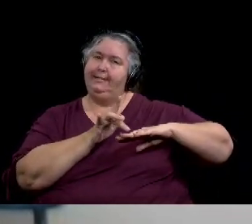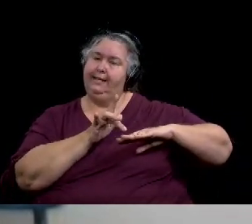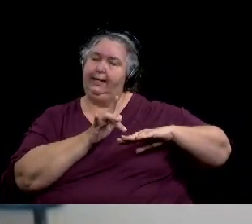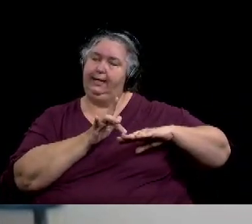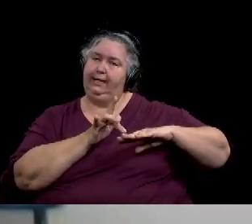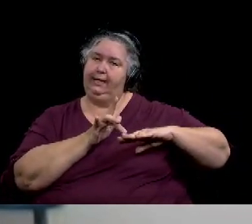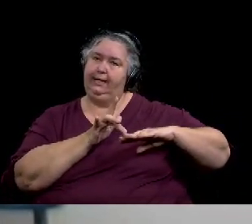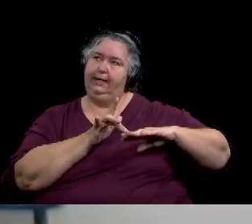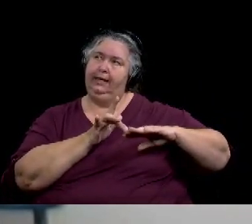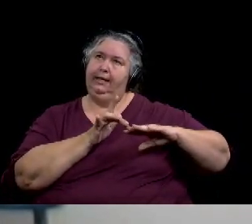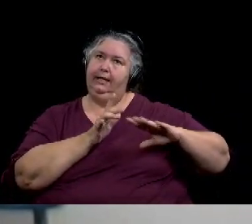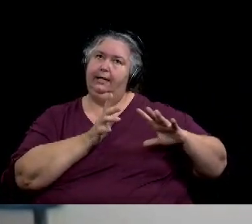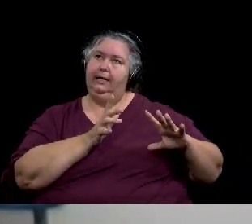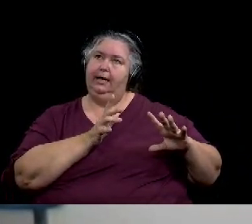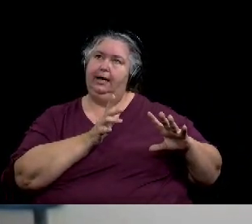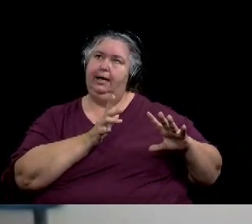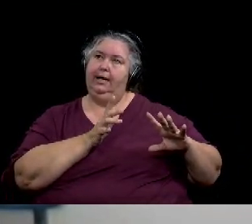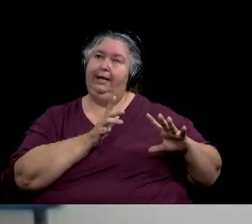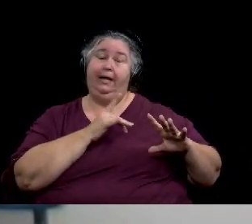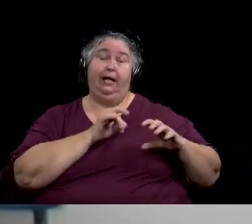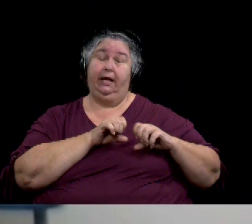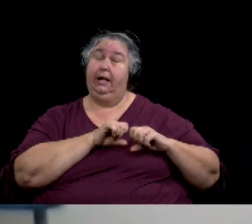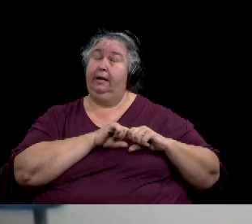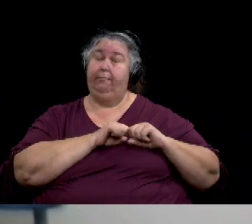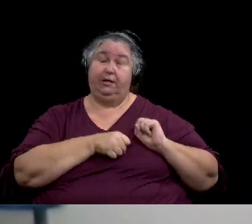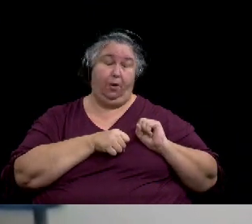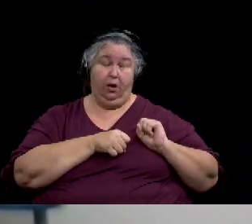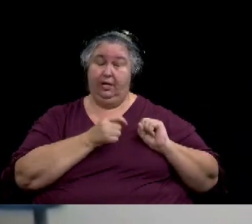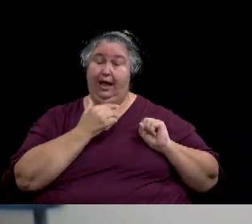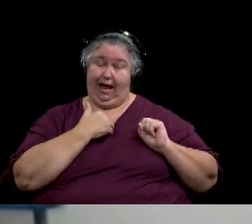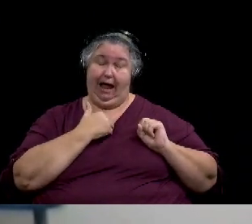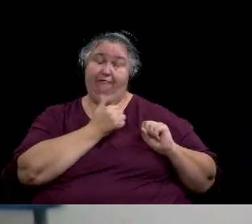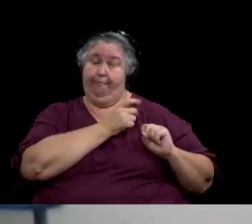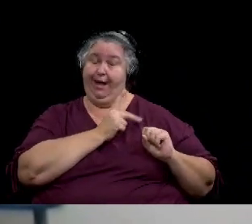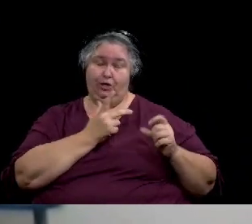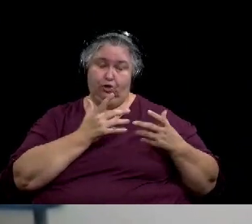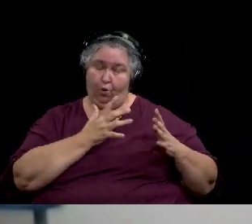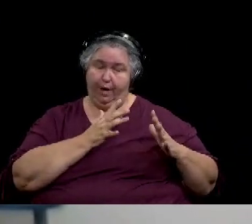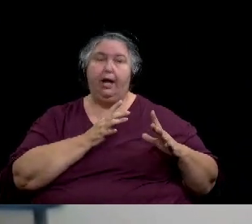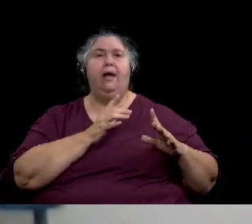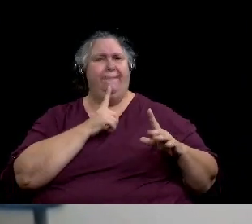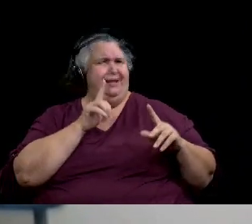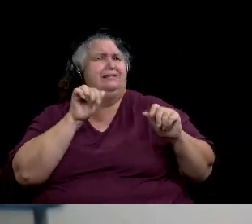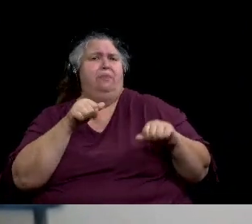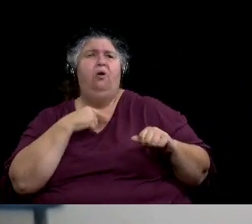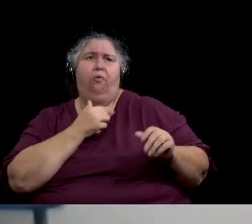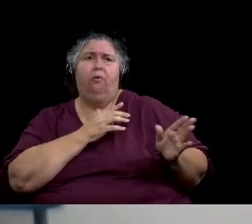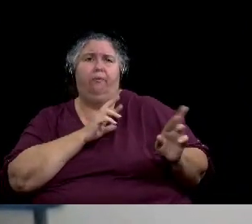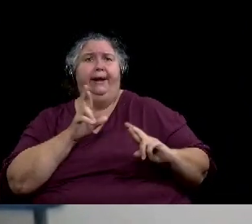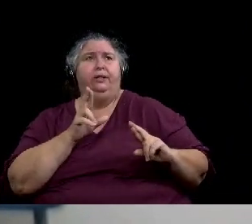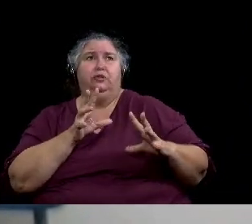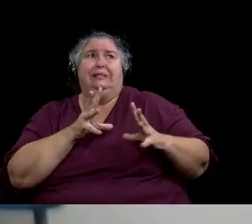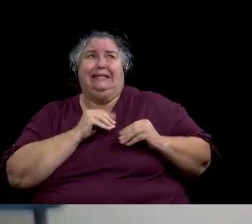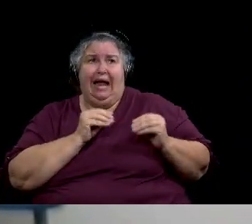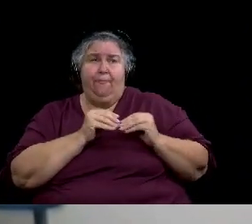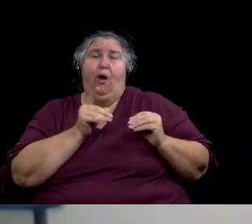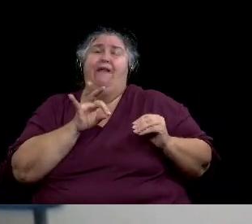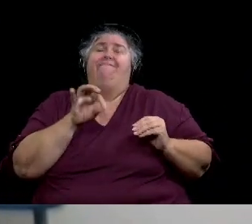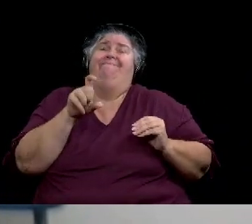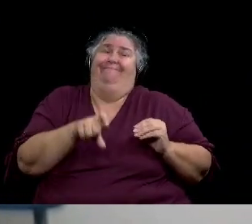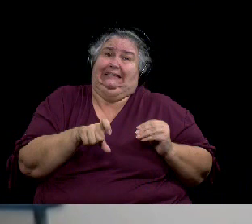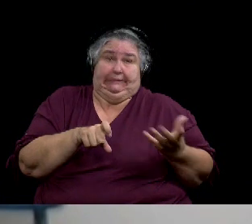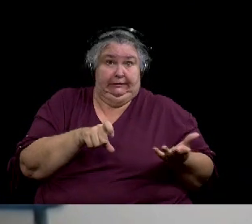which again breaks my heart to think of having more patients than we already do, but it's possible. And we are prepared to take more patients if we come to that.